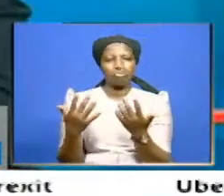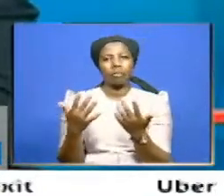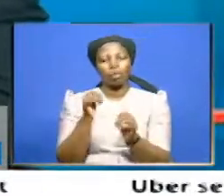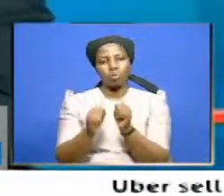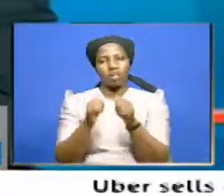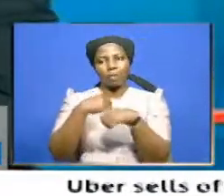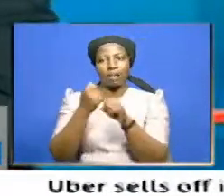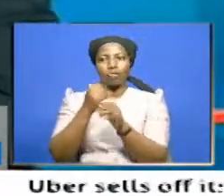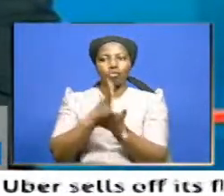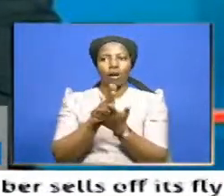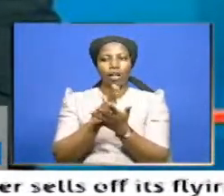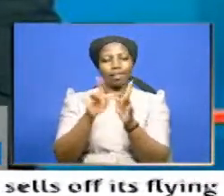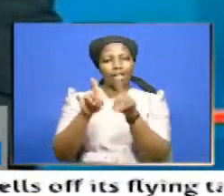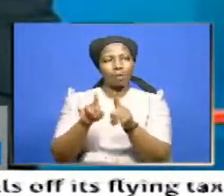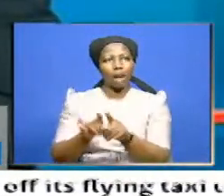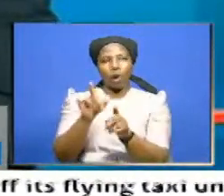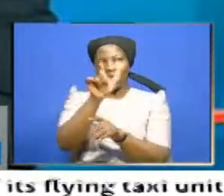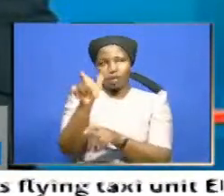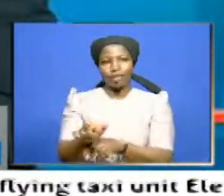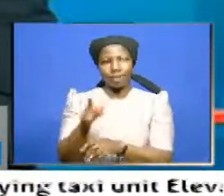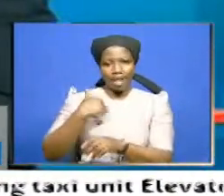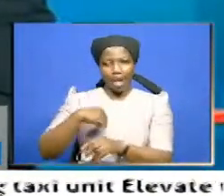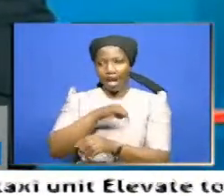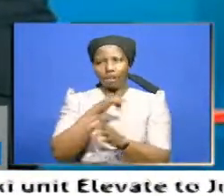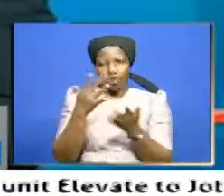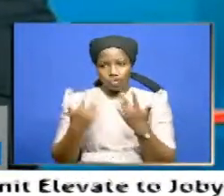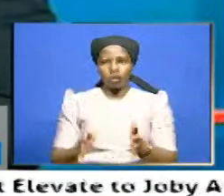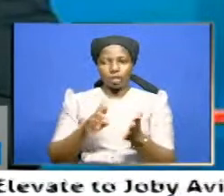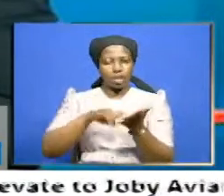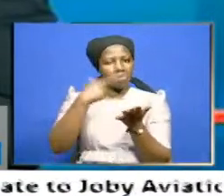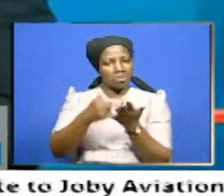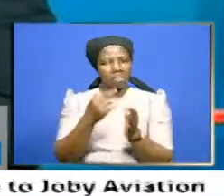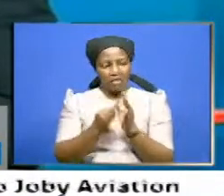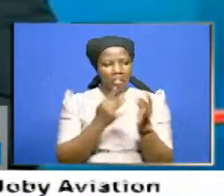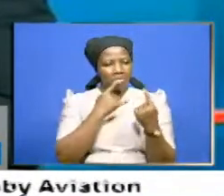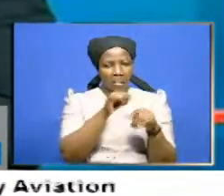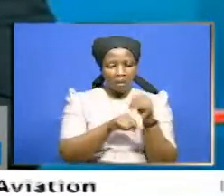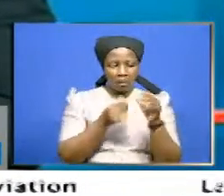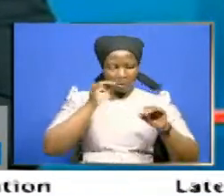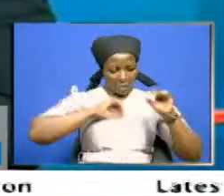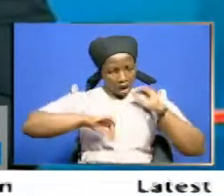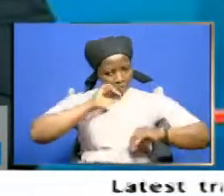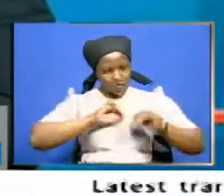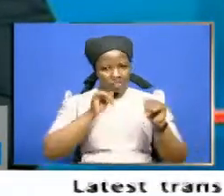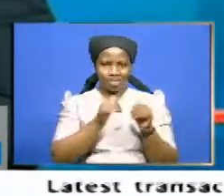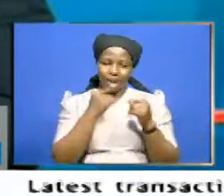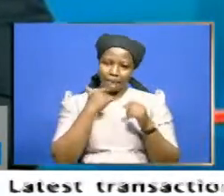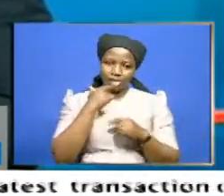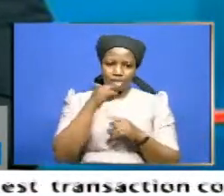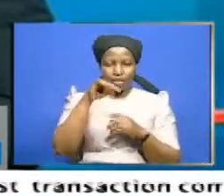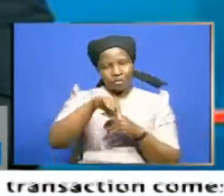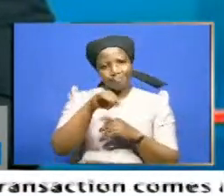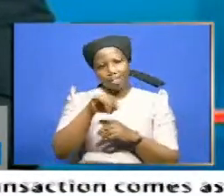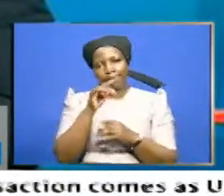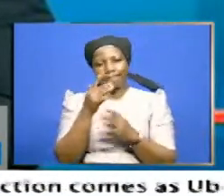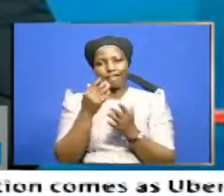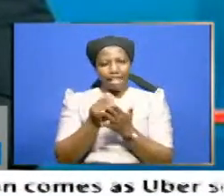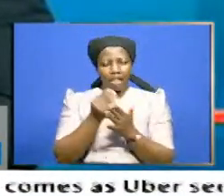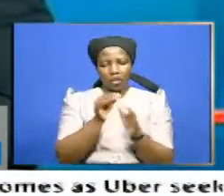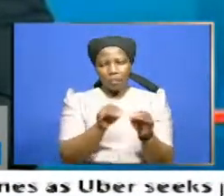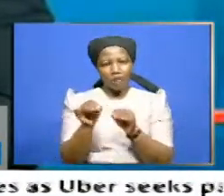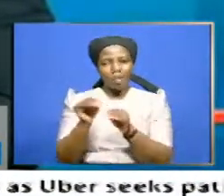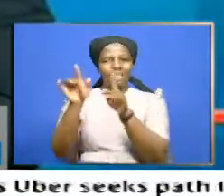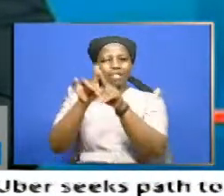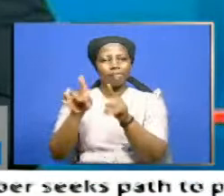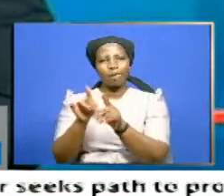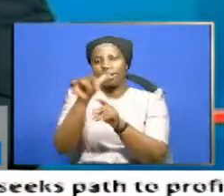that as a continent we lose resources, whether we are talking about that's corruption, as I mentioned, illicit financial flows, or even extractive industries.